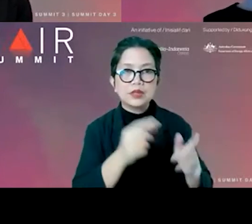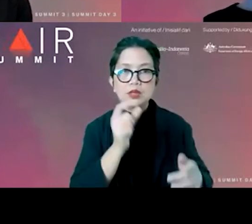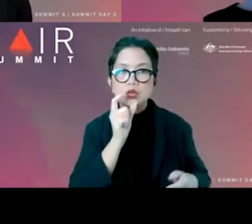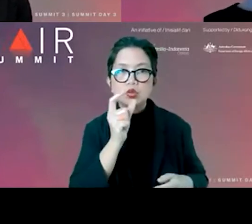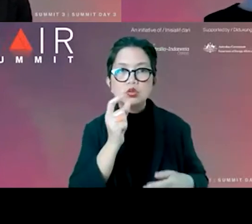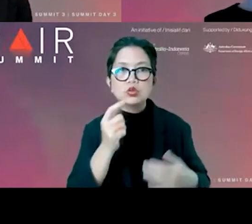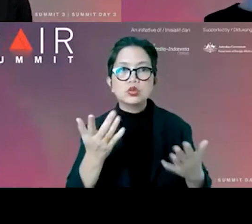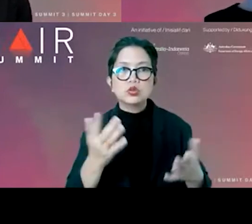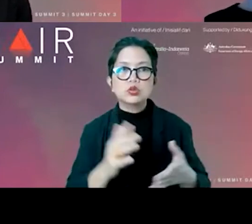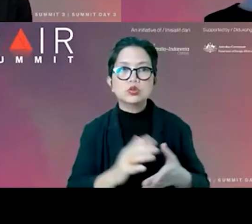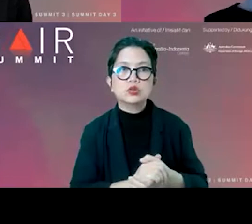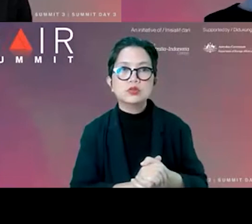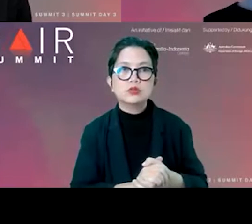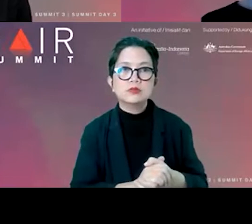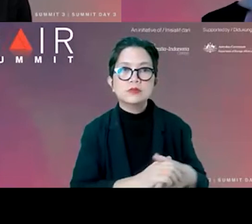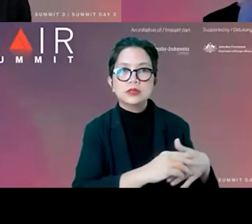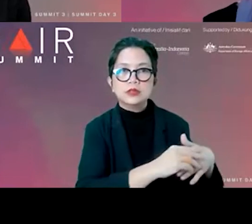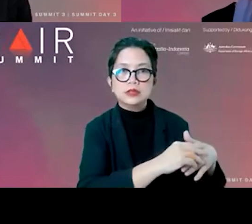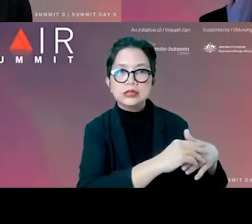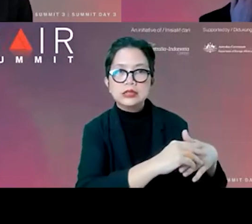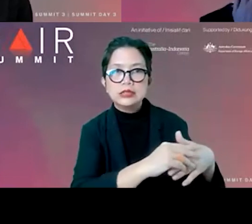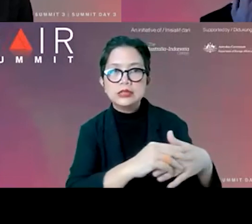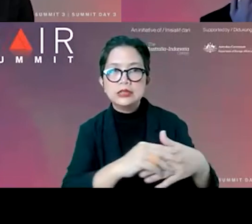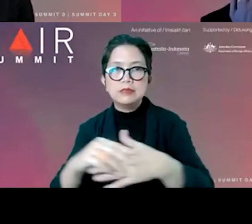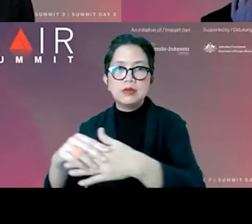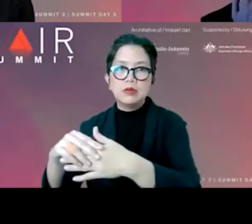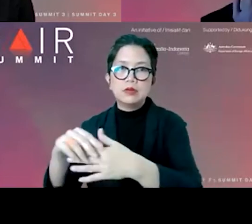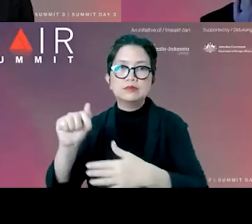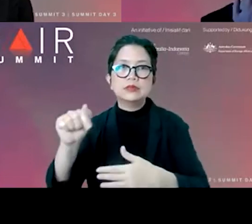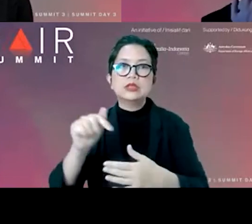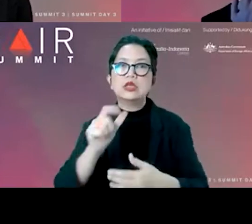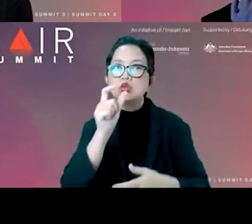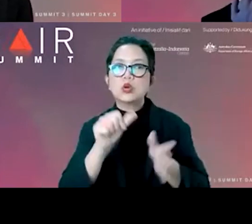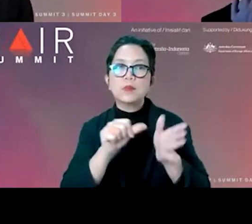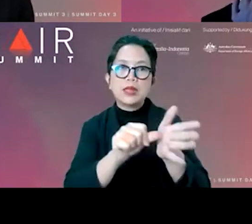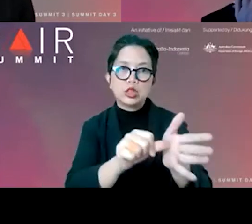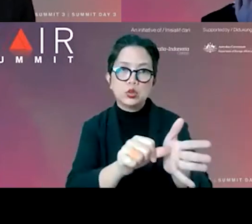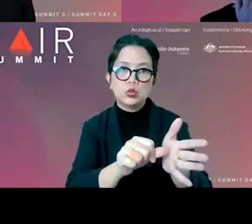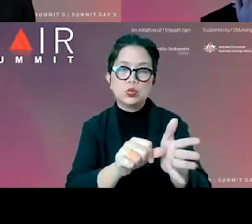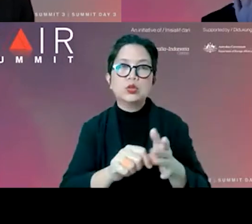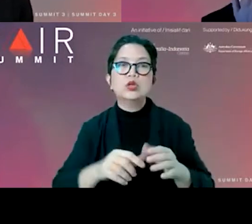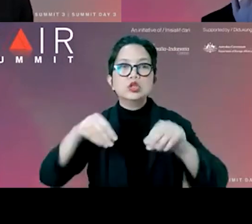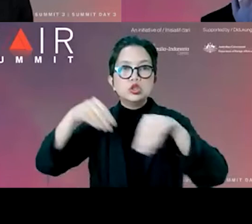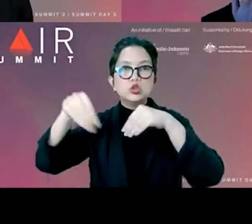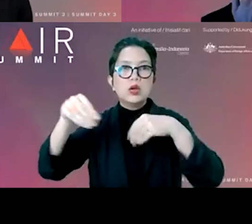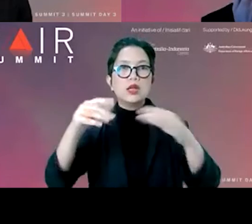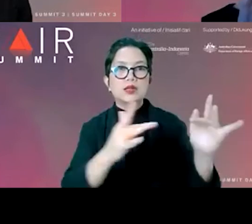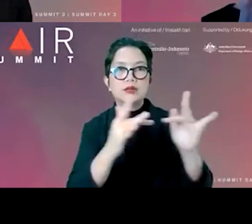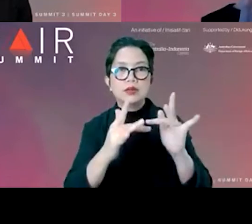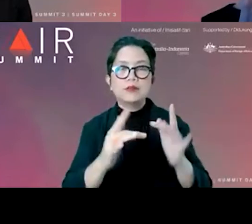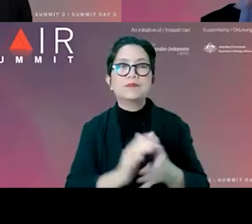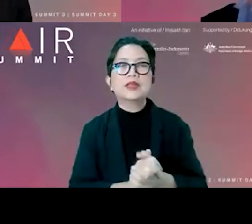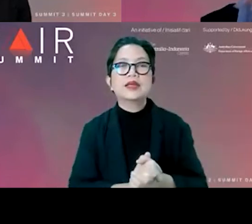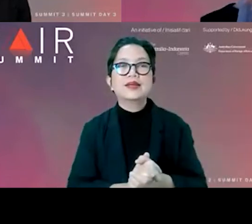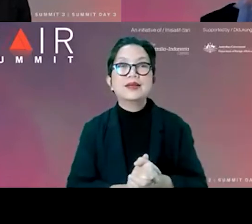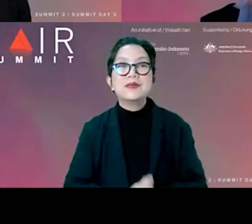little bit dependent on ability to take up digital skills, which is something we discussed in one of the last sessions, actually. But